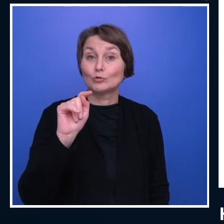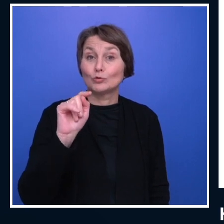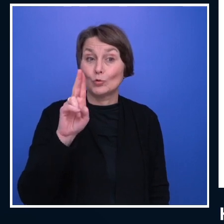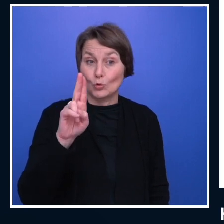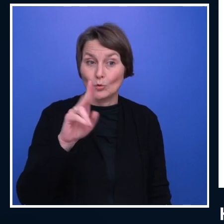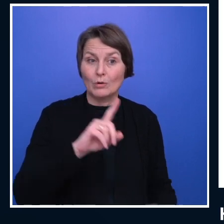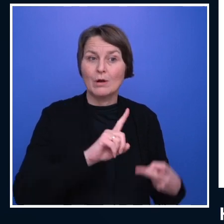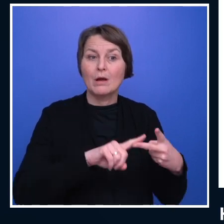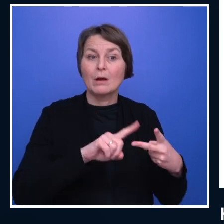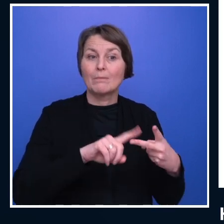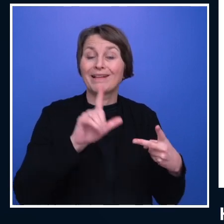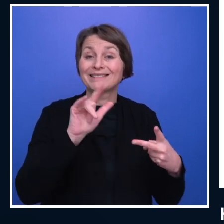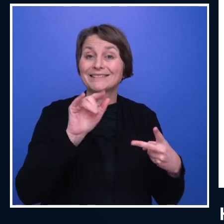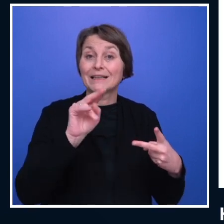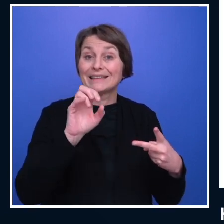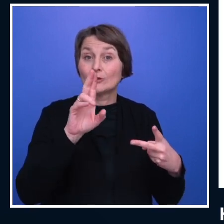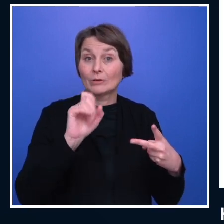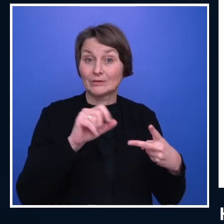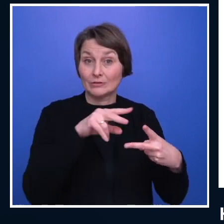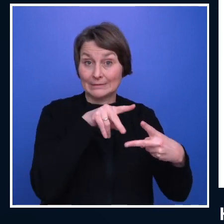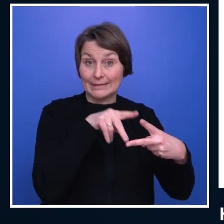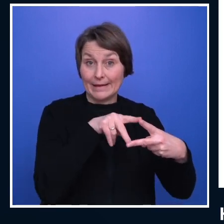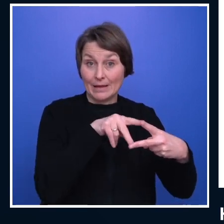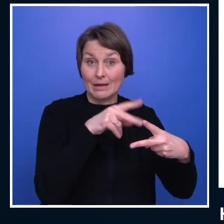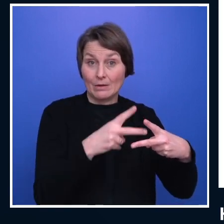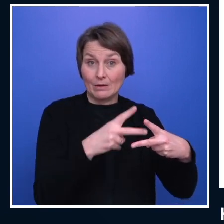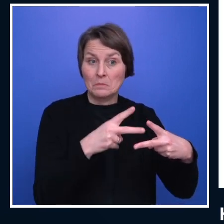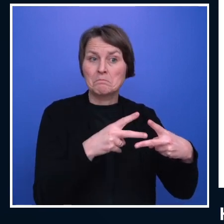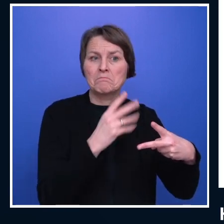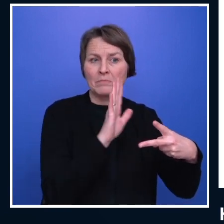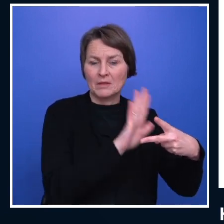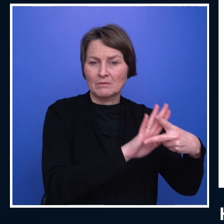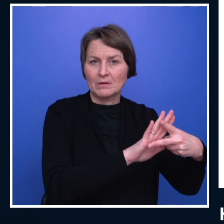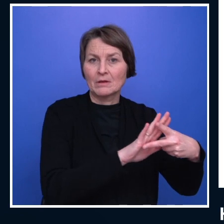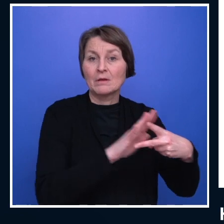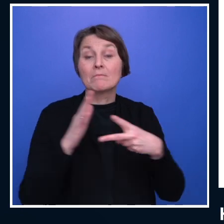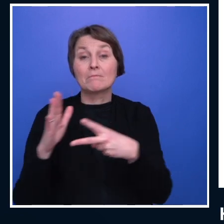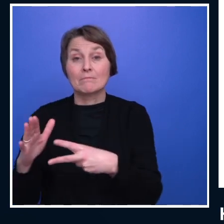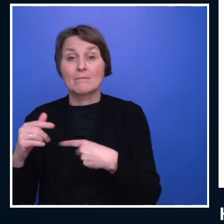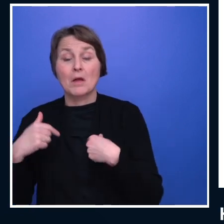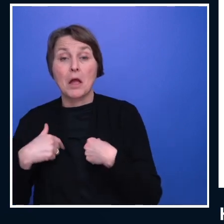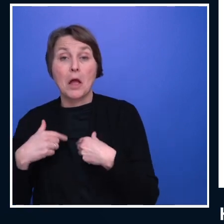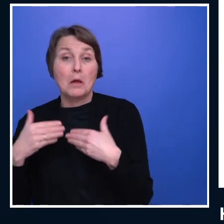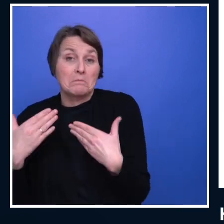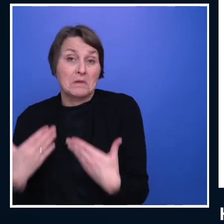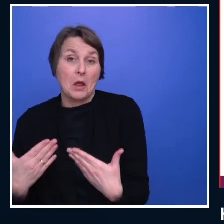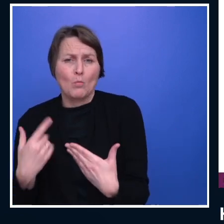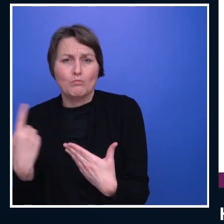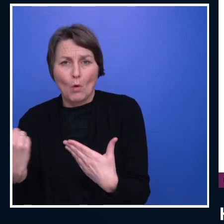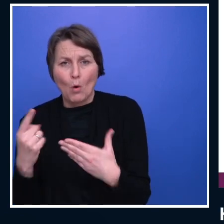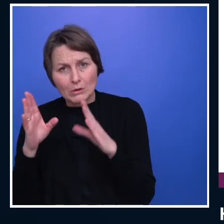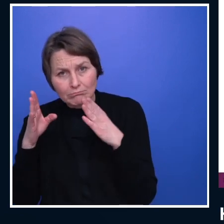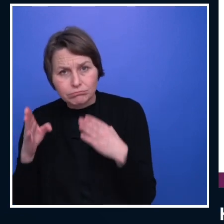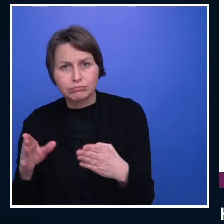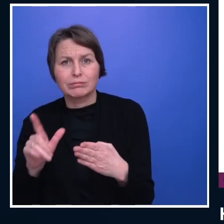Windows at the same time, just in case I might someday want to switch back.